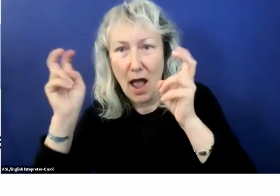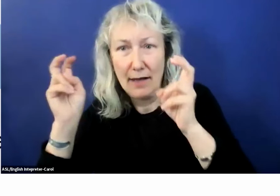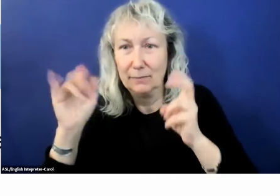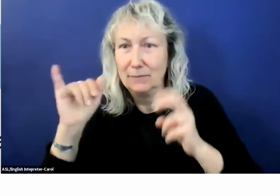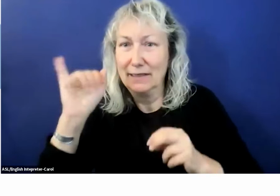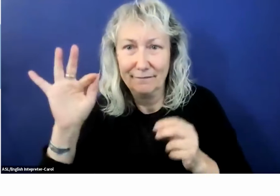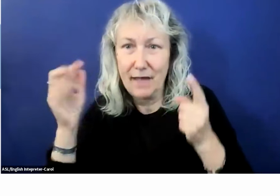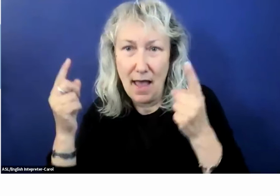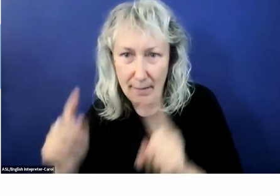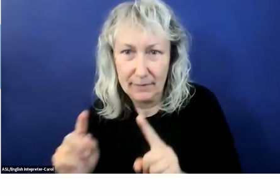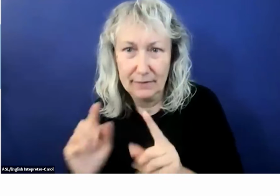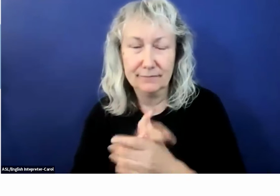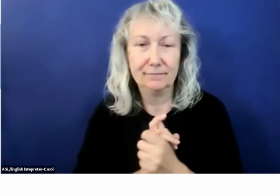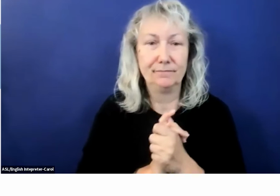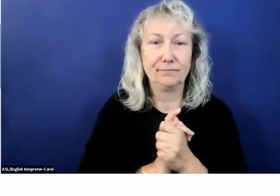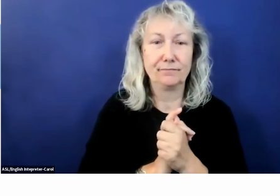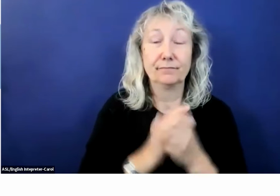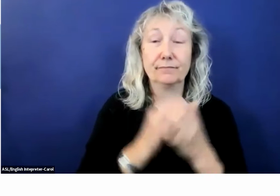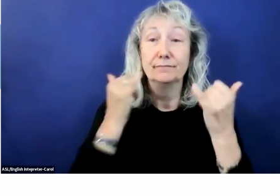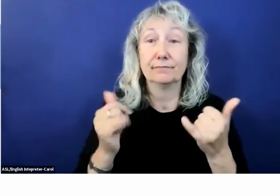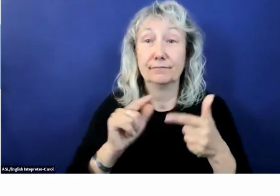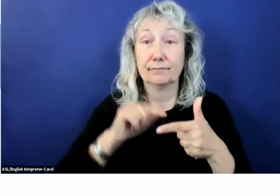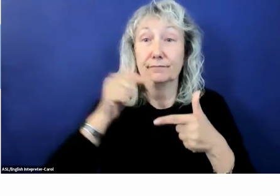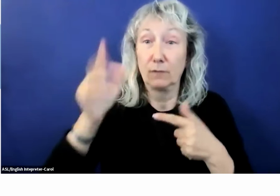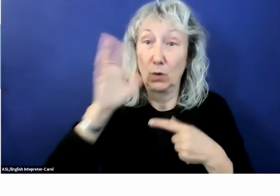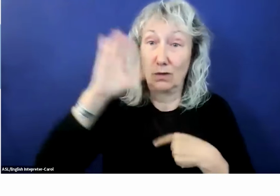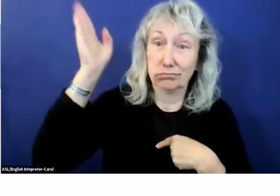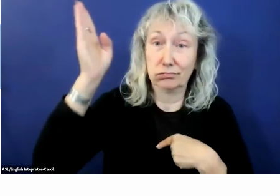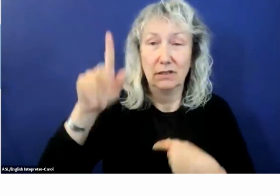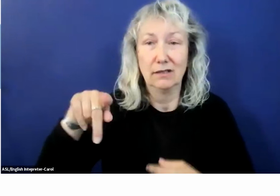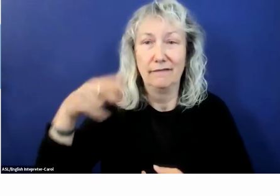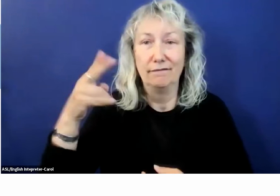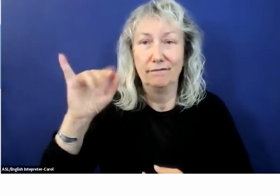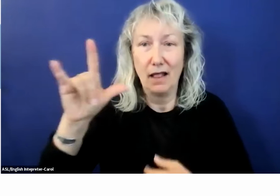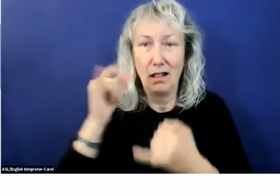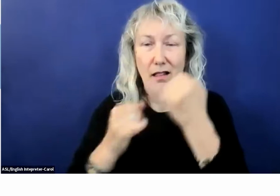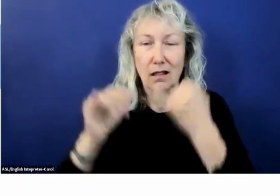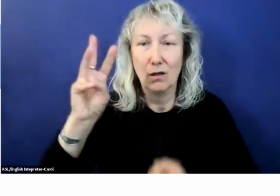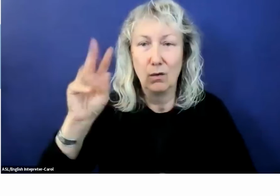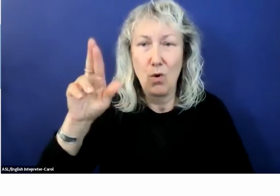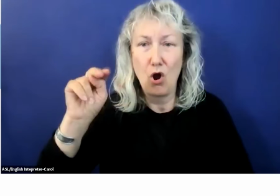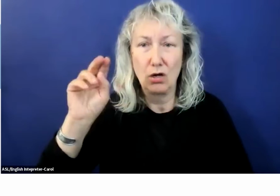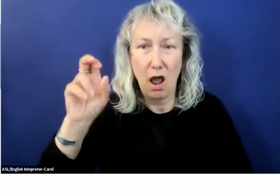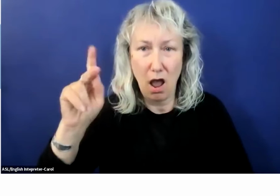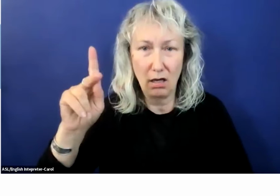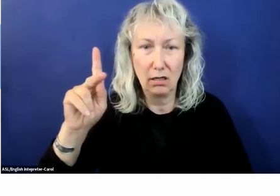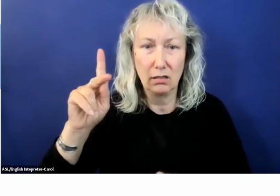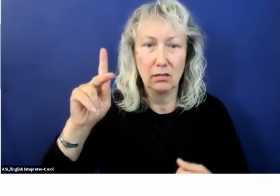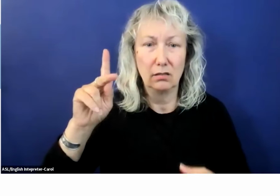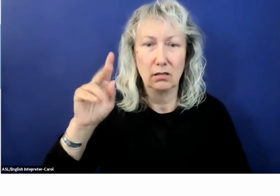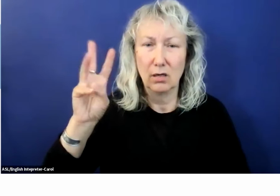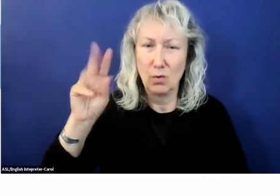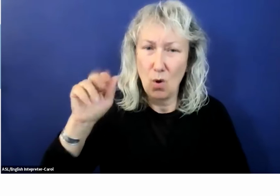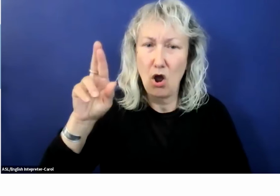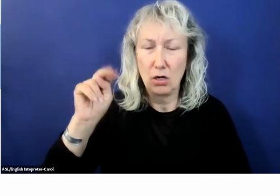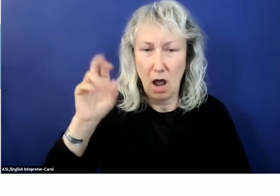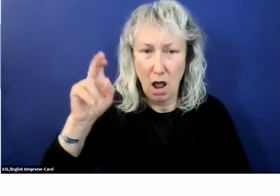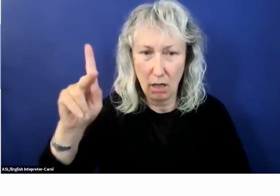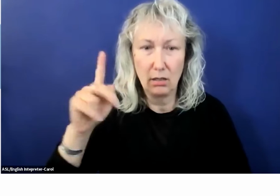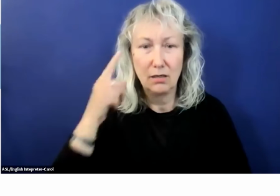I'd like to introduce Phil Warnock, Executive Director for the Oregon Association of Area Agencies